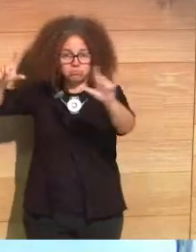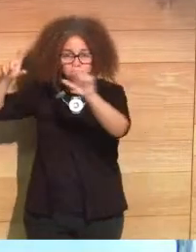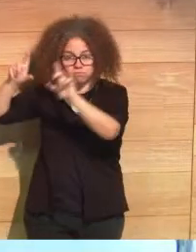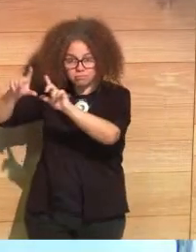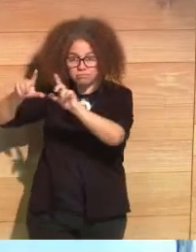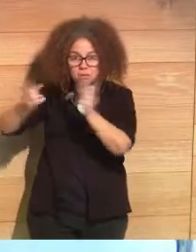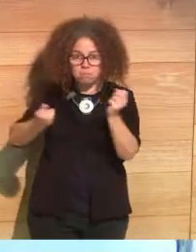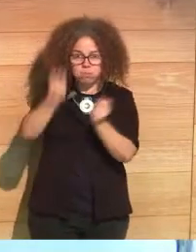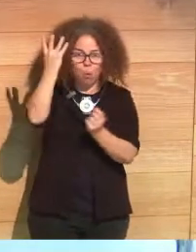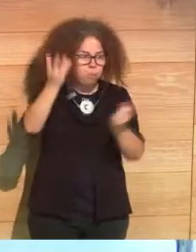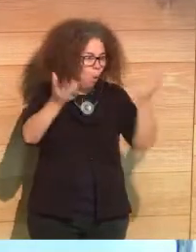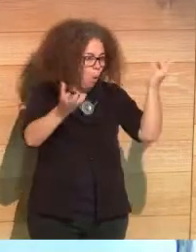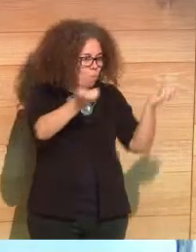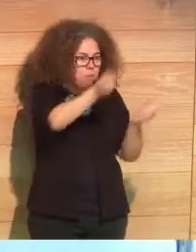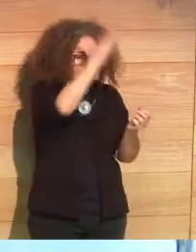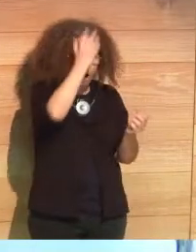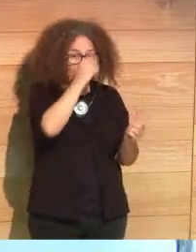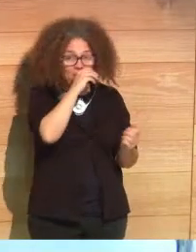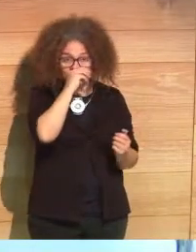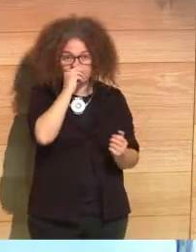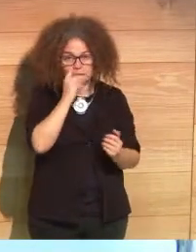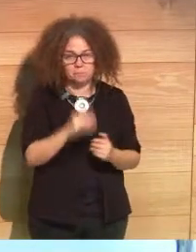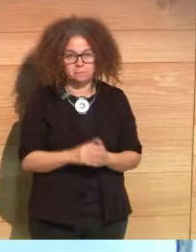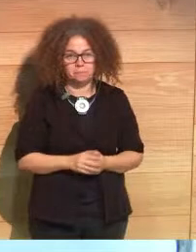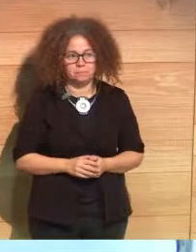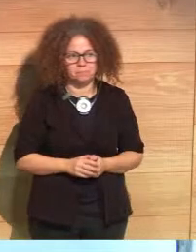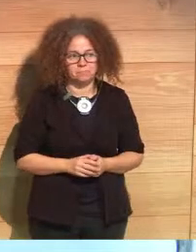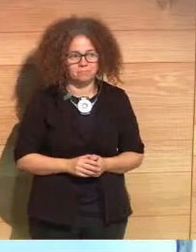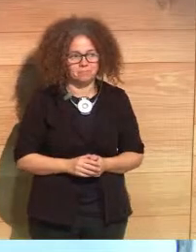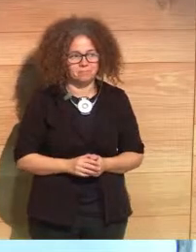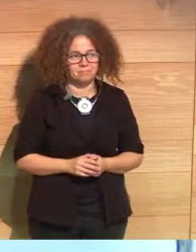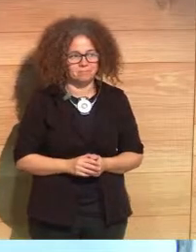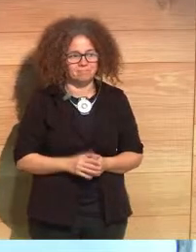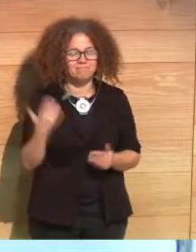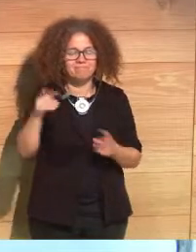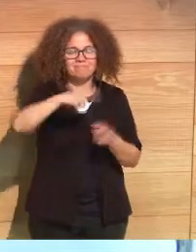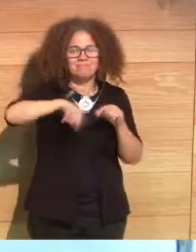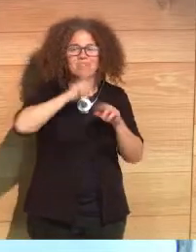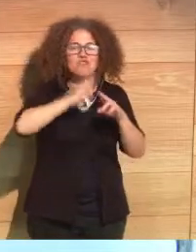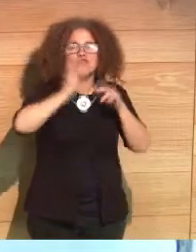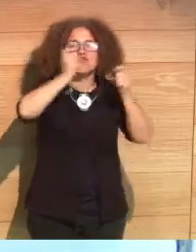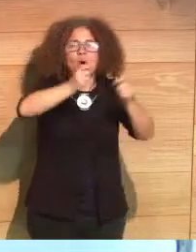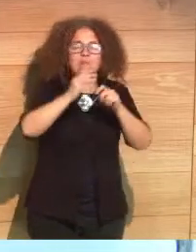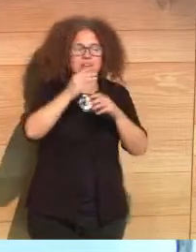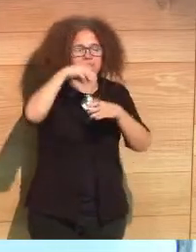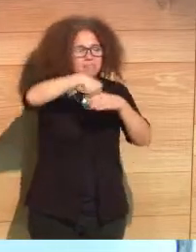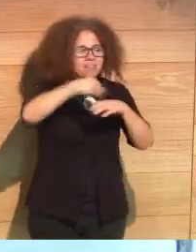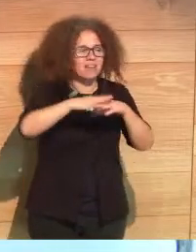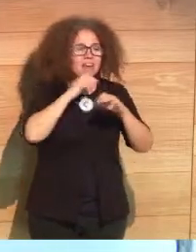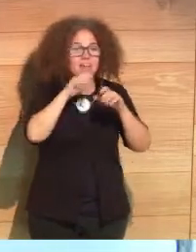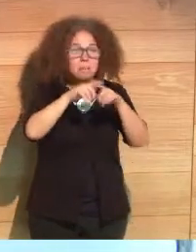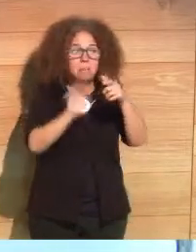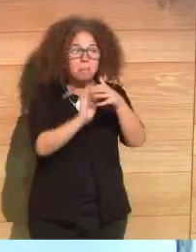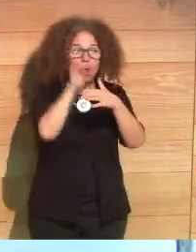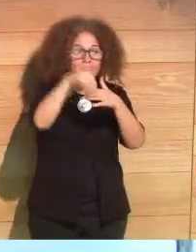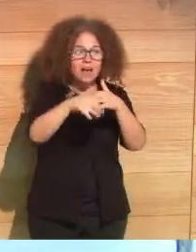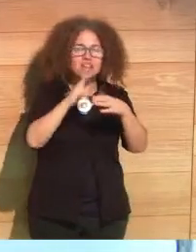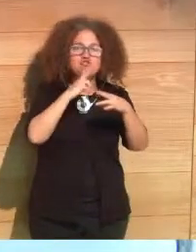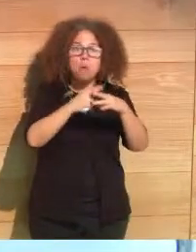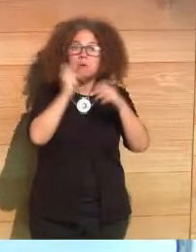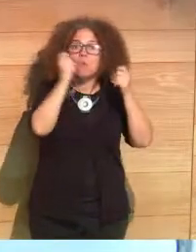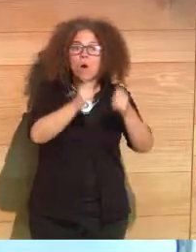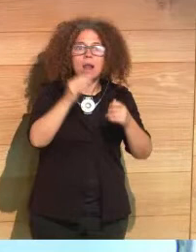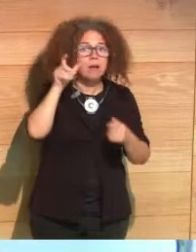The nickname of the Icelandic volcano is Eyja, but Joanie will demo his. Can you say it in your best